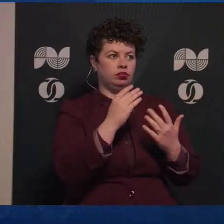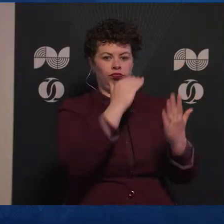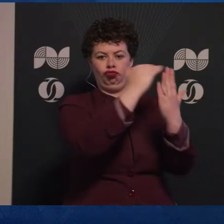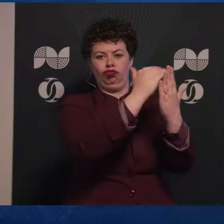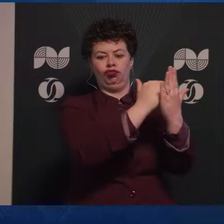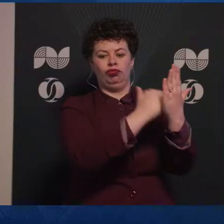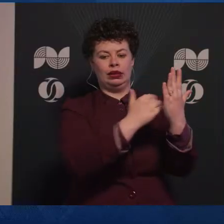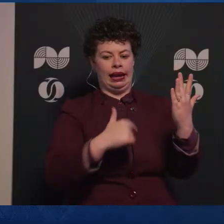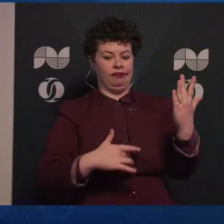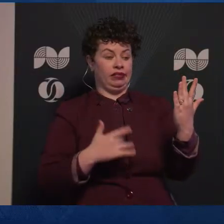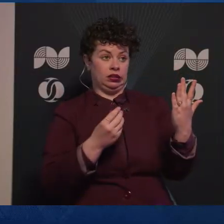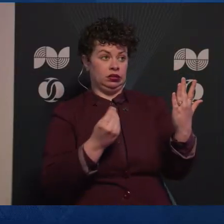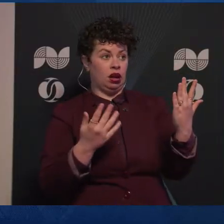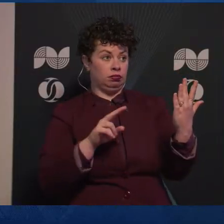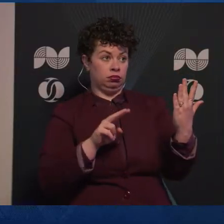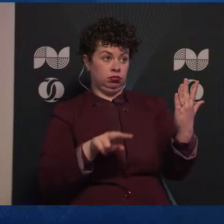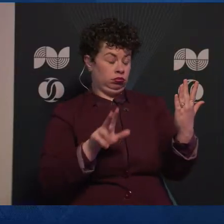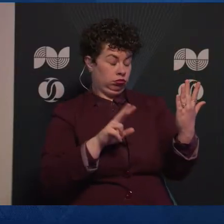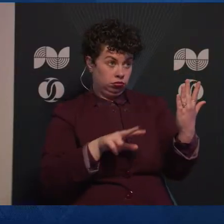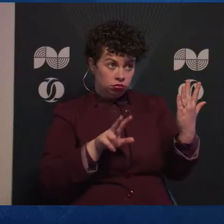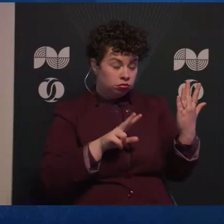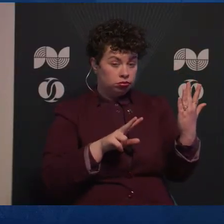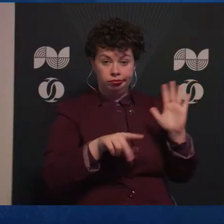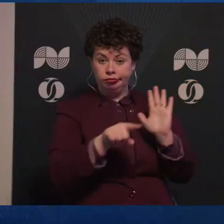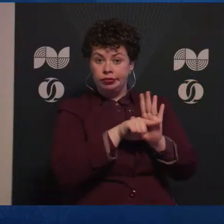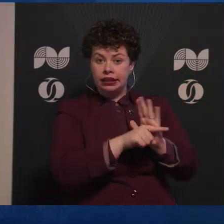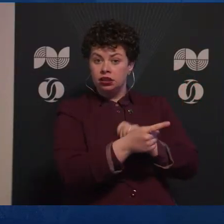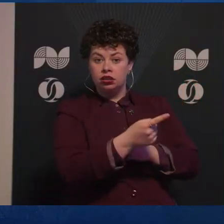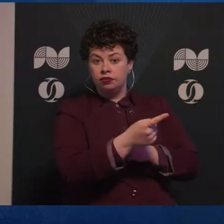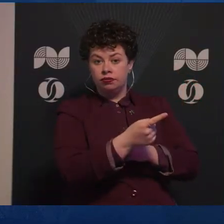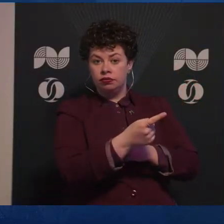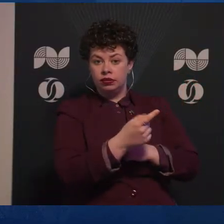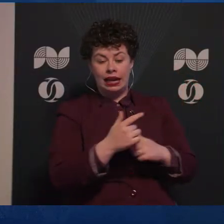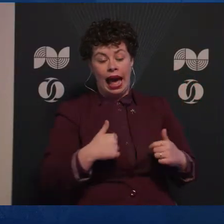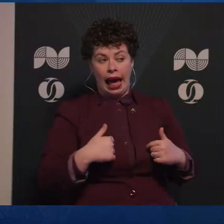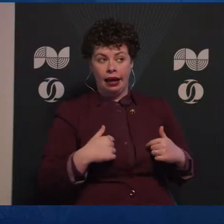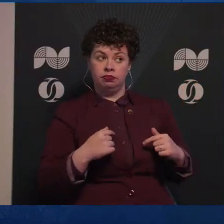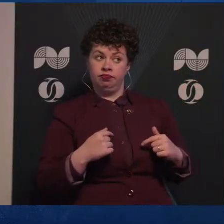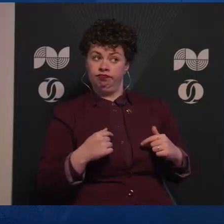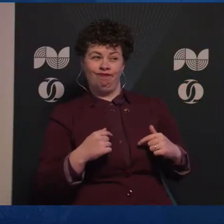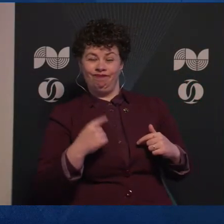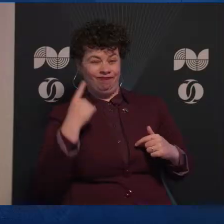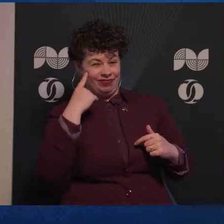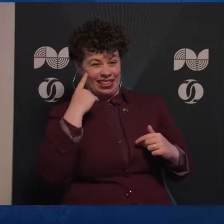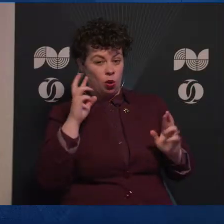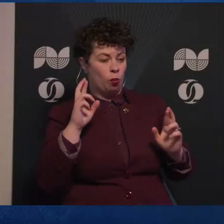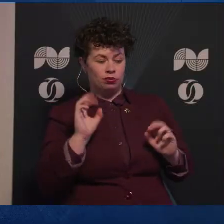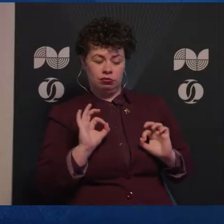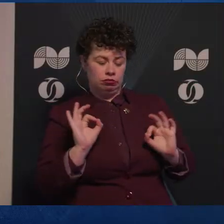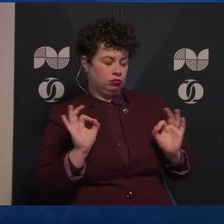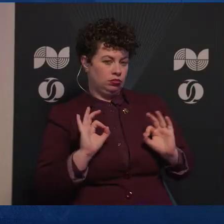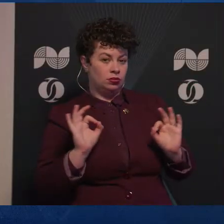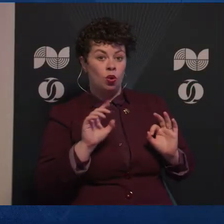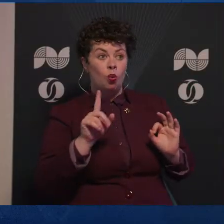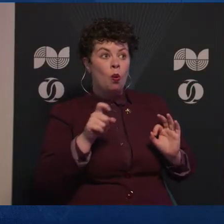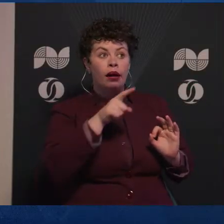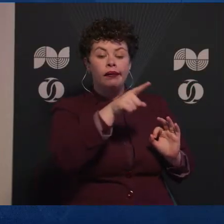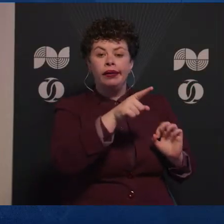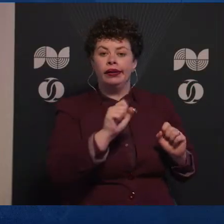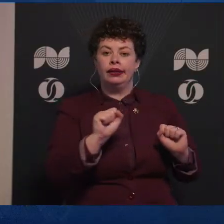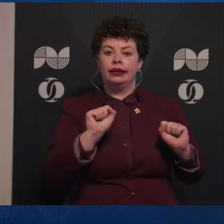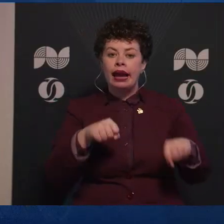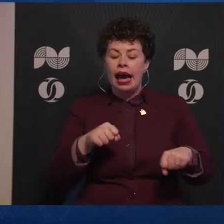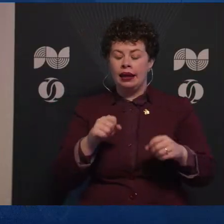sometimes are completely negative, and I'm very pessimistic related to this, because they can create